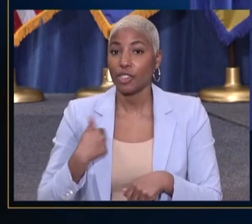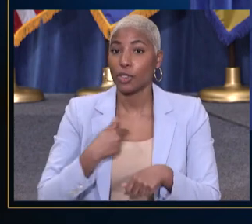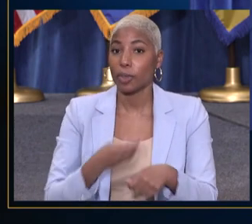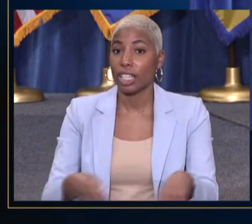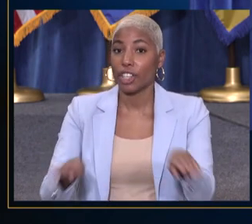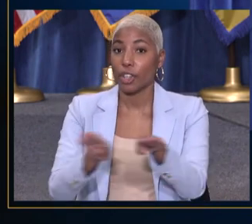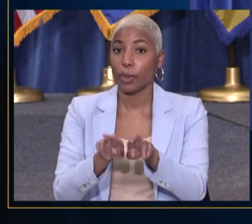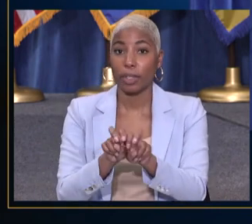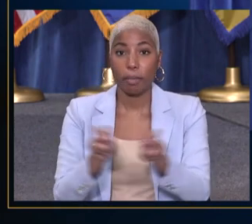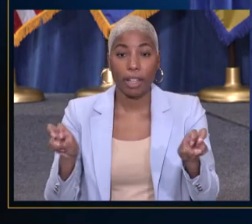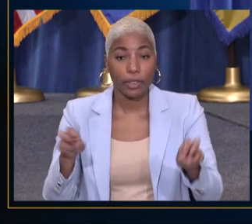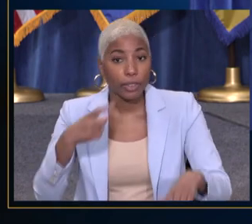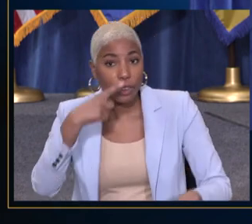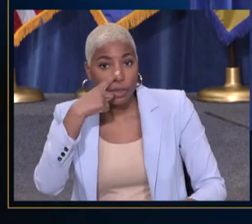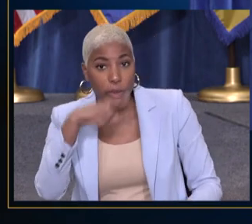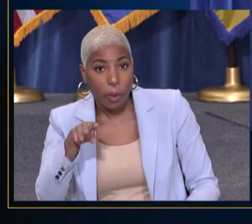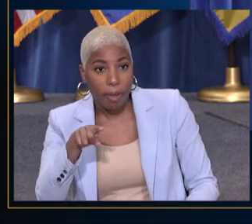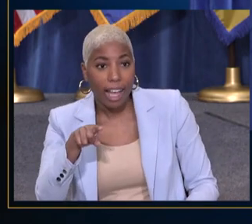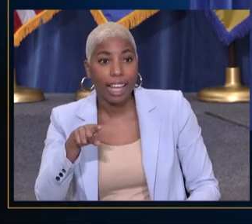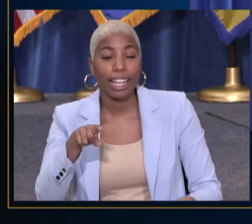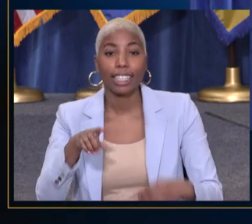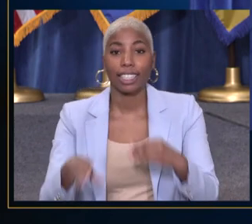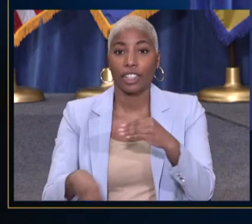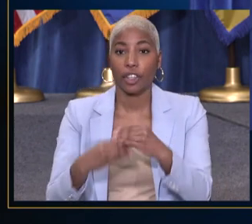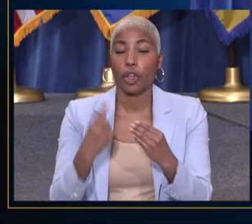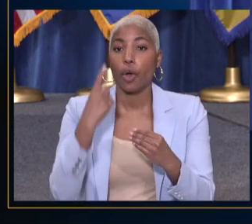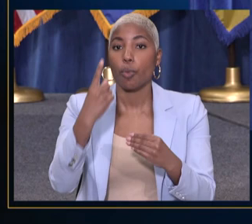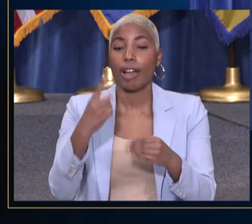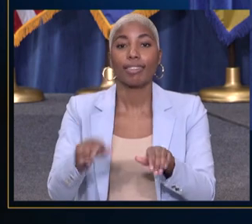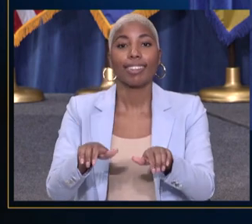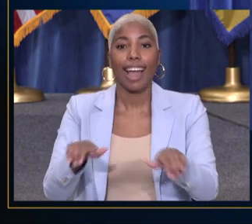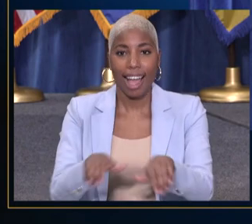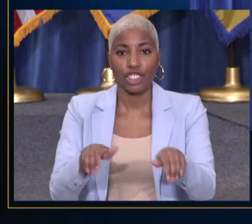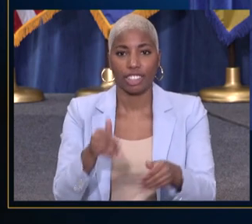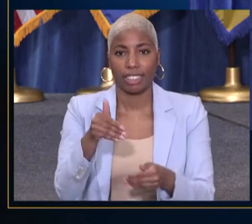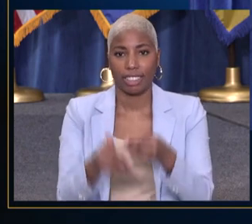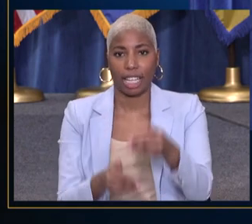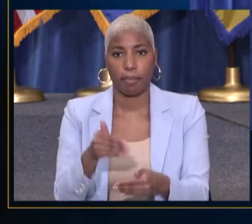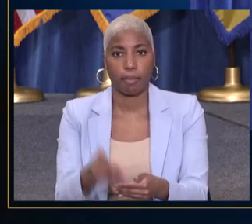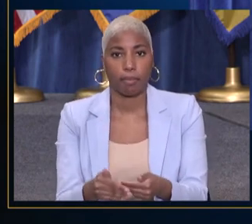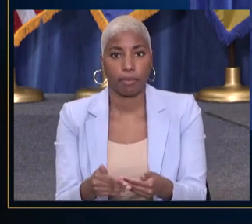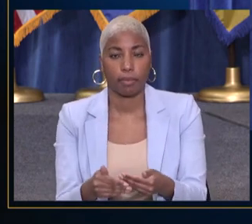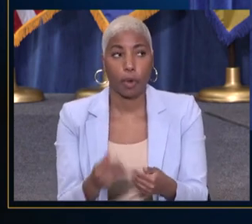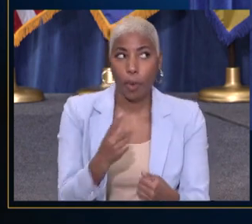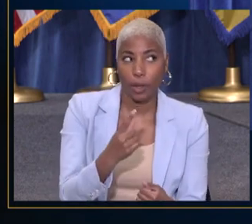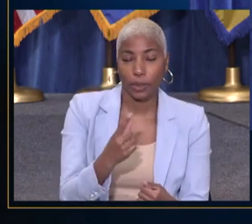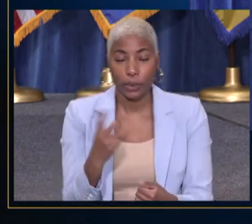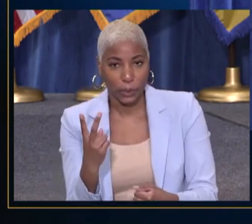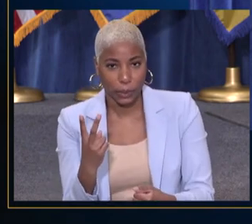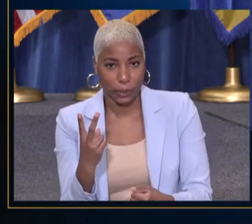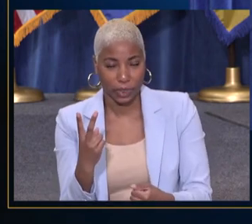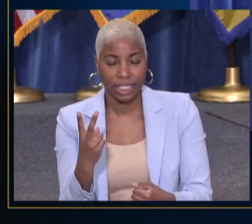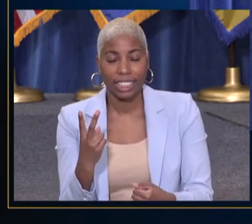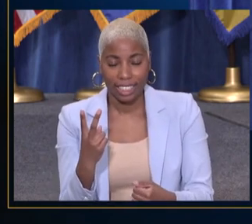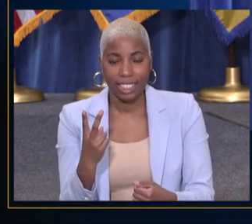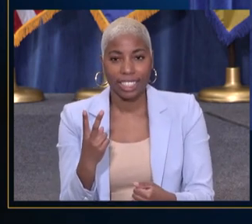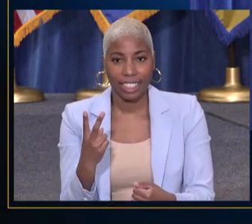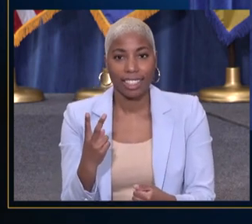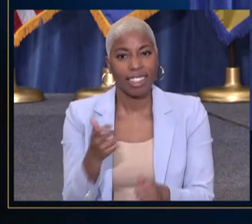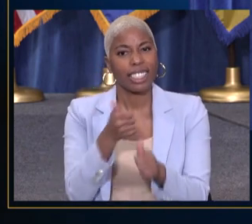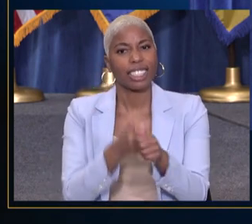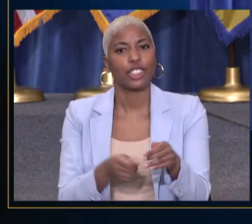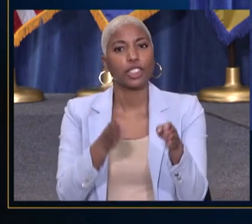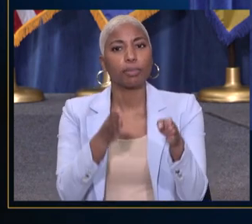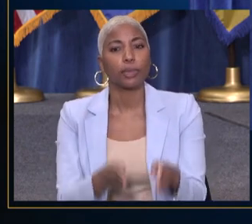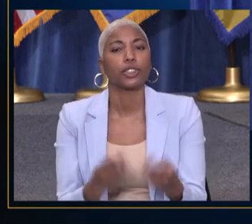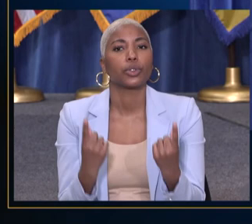can you just give them real quickly one action step they can take, or two, that they can take to assist